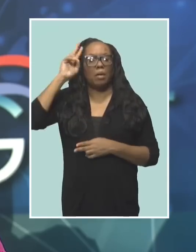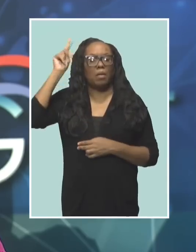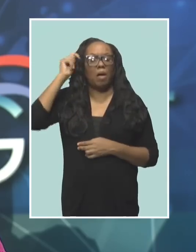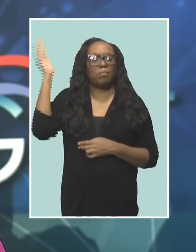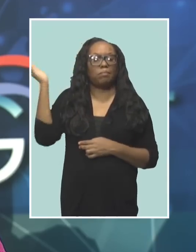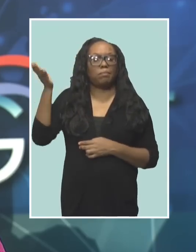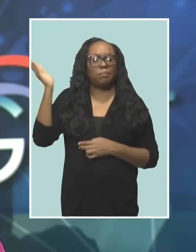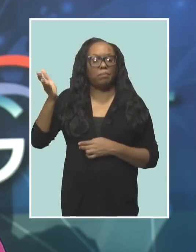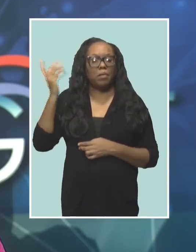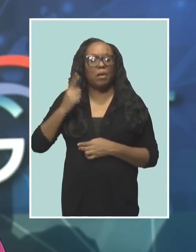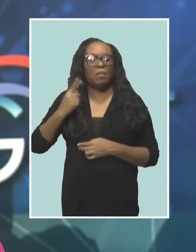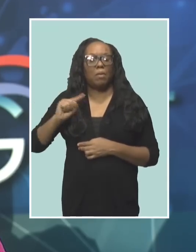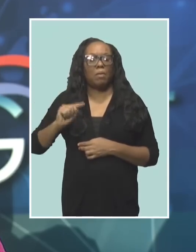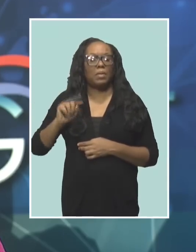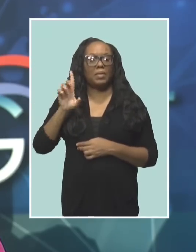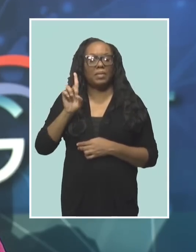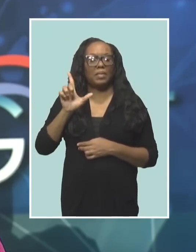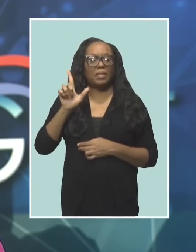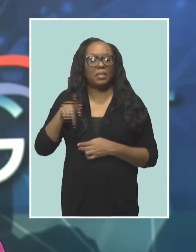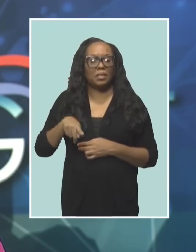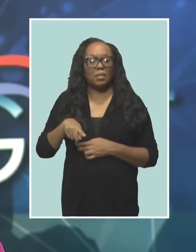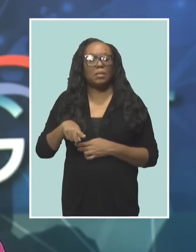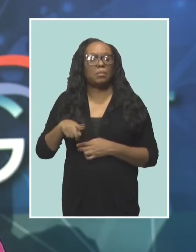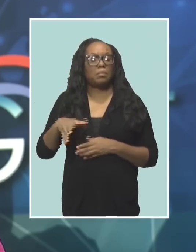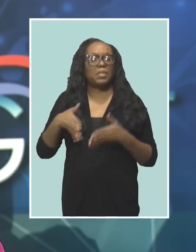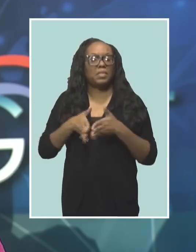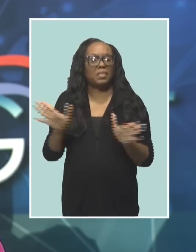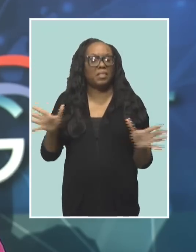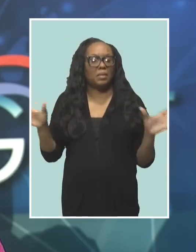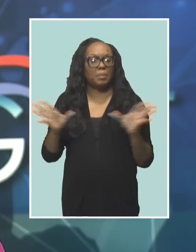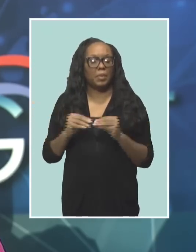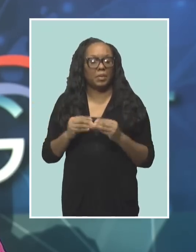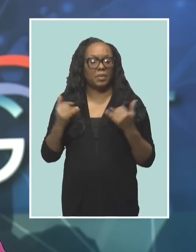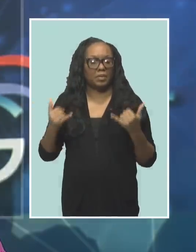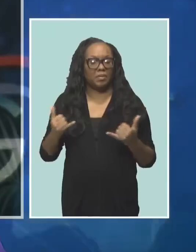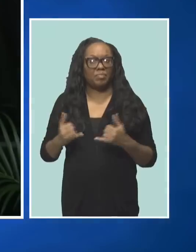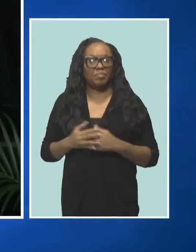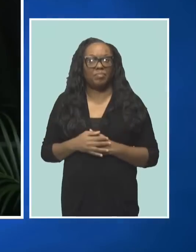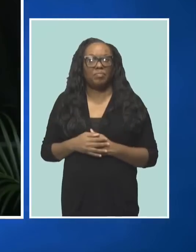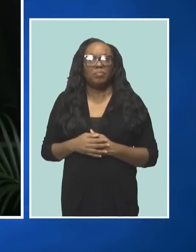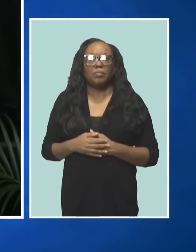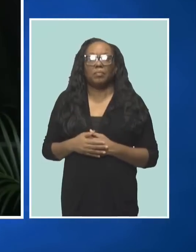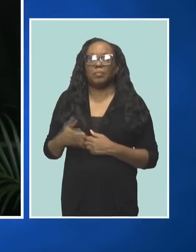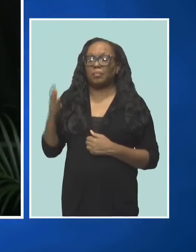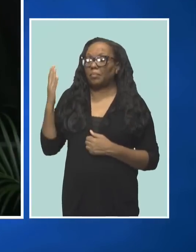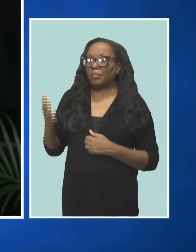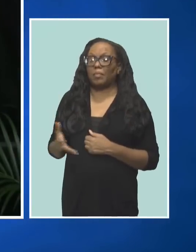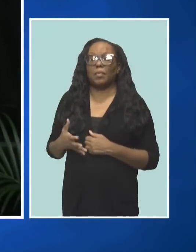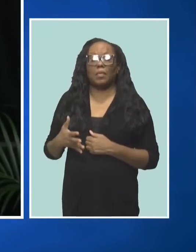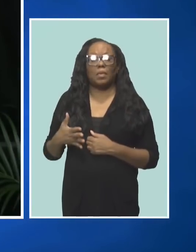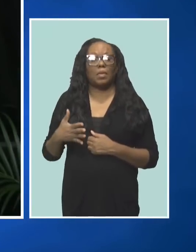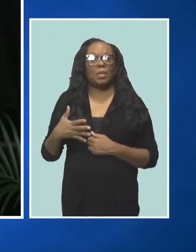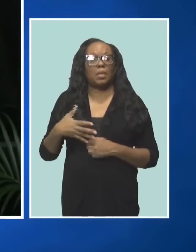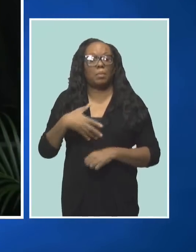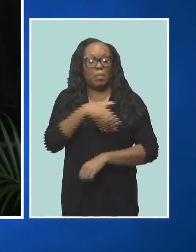closing ceremony of the DLP's annual General Conference this evening. By the powers vested in